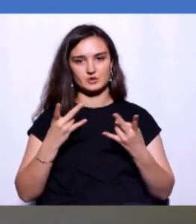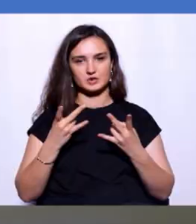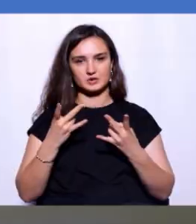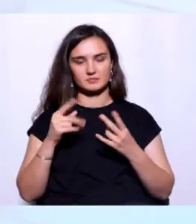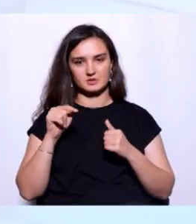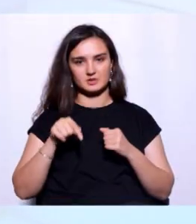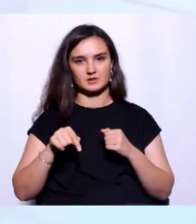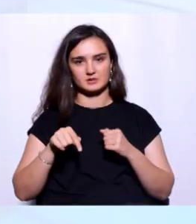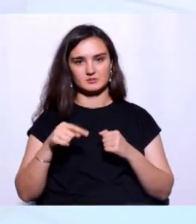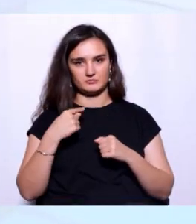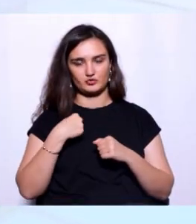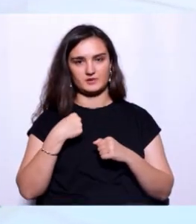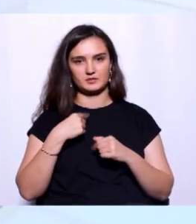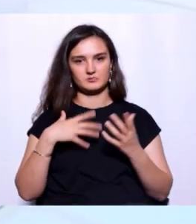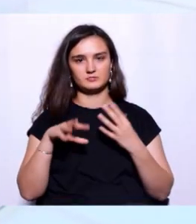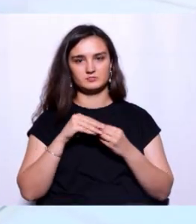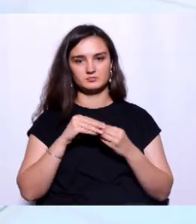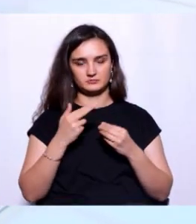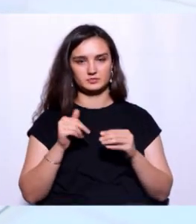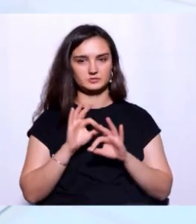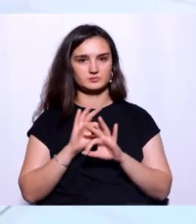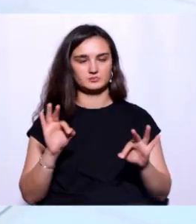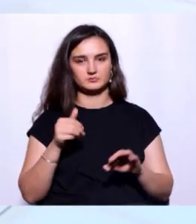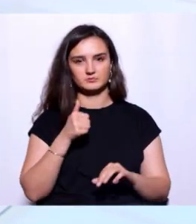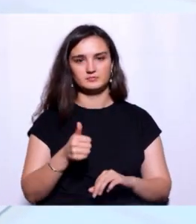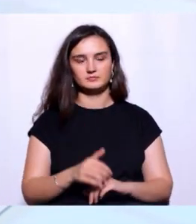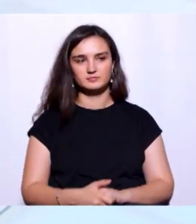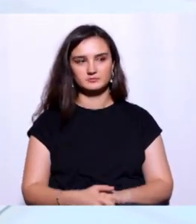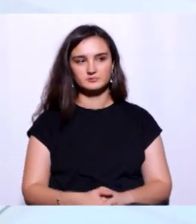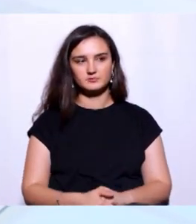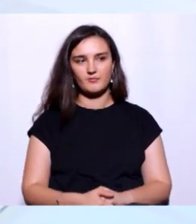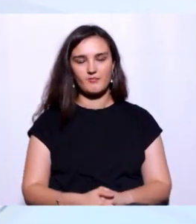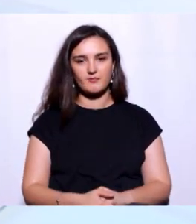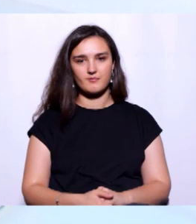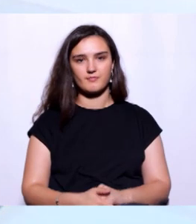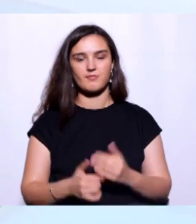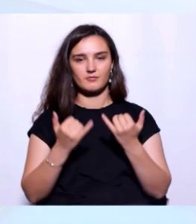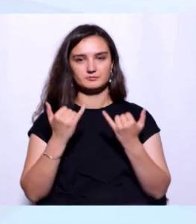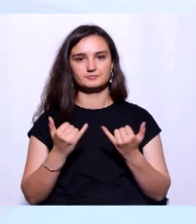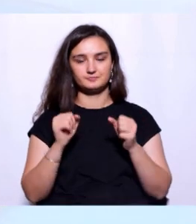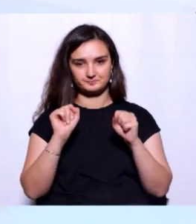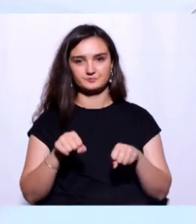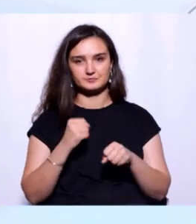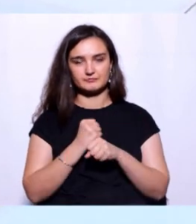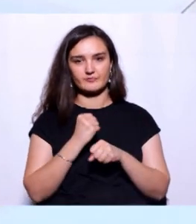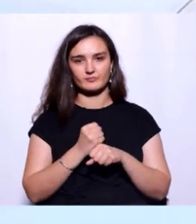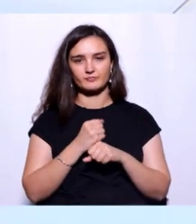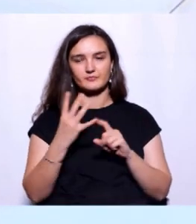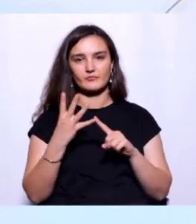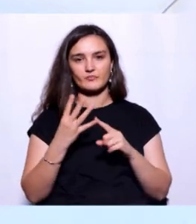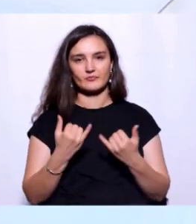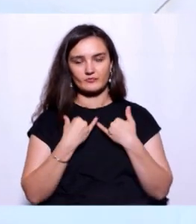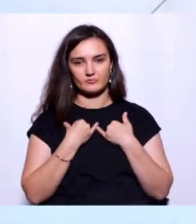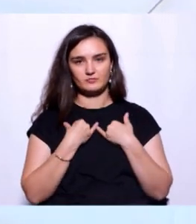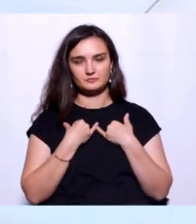need here us. Awesome. Great Thank answer. You. And now, can you do the fourth one for